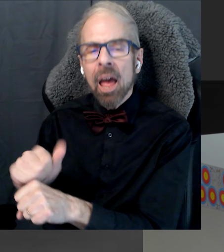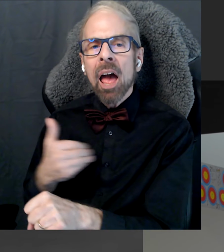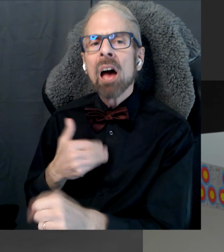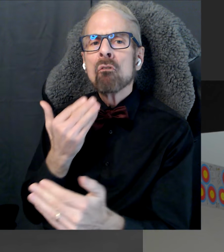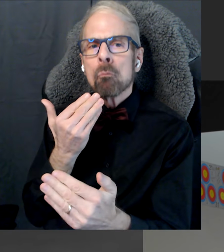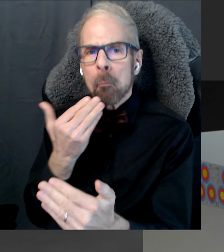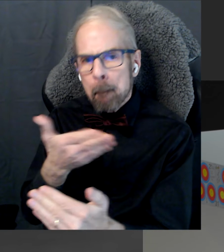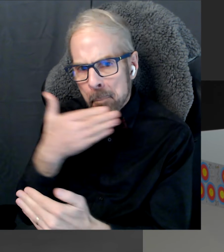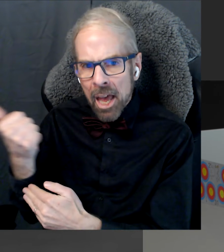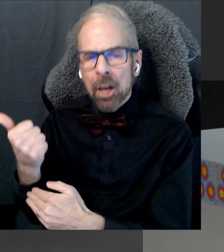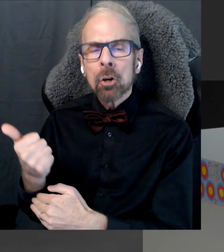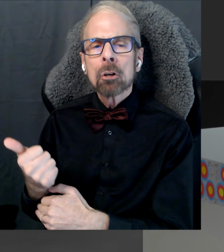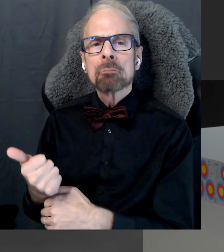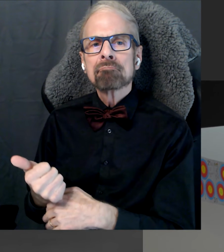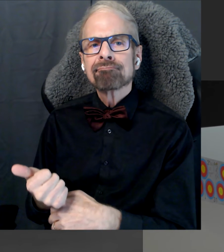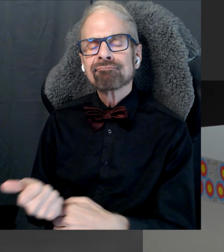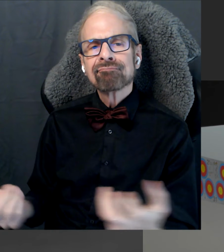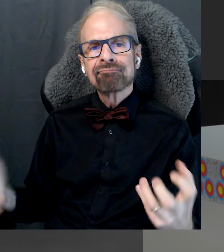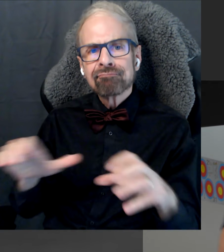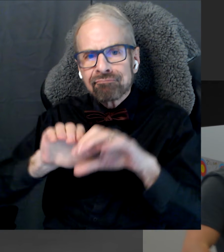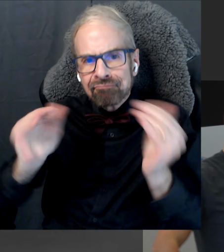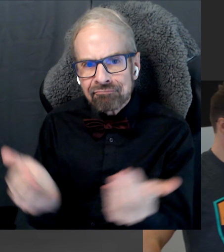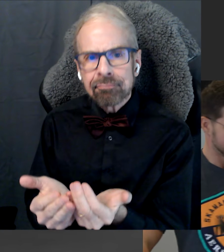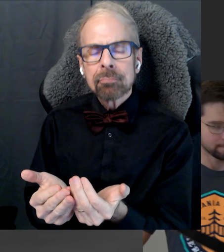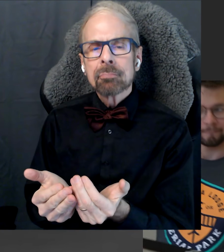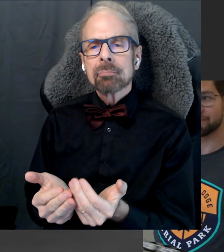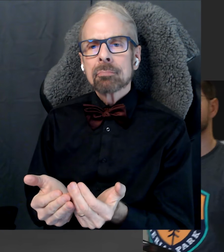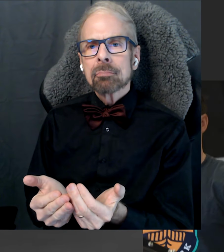of a well-rounded kind